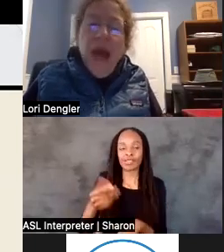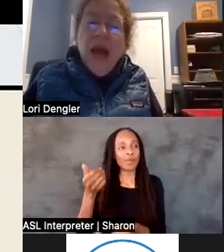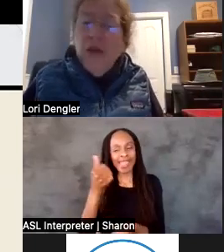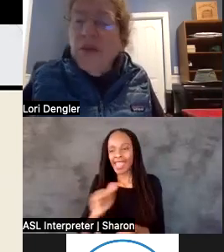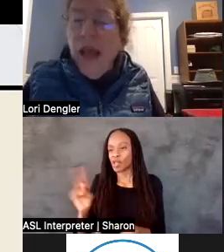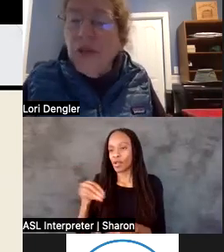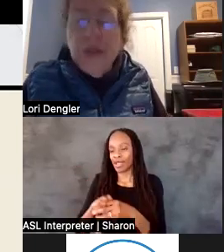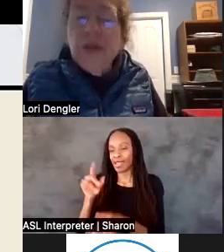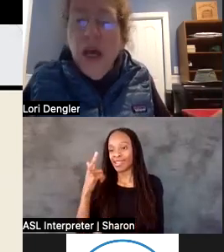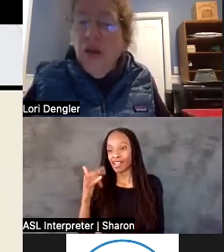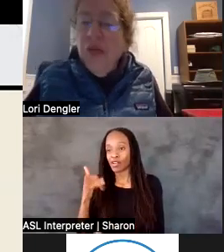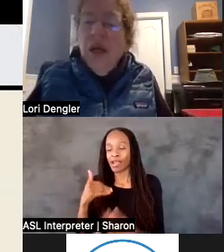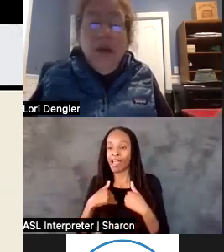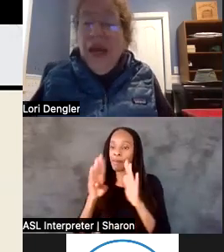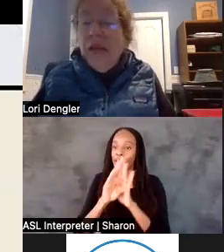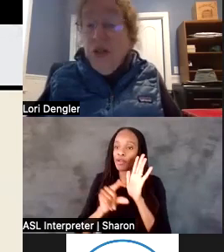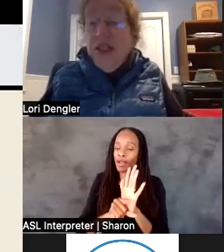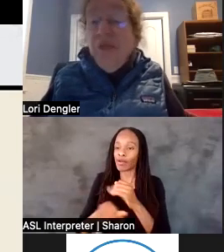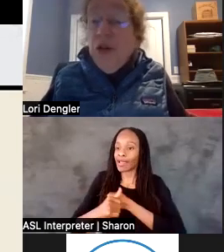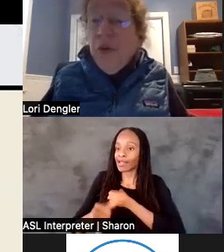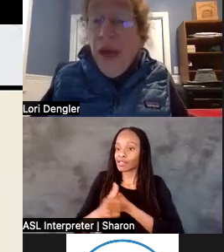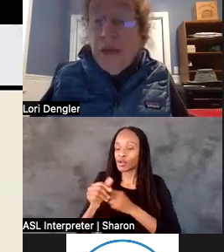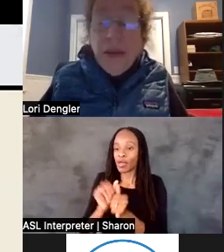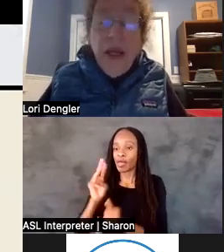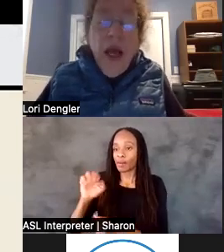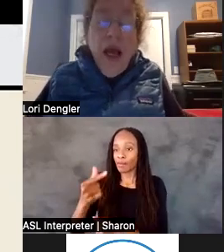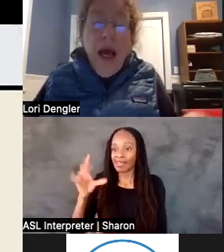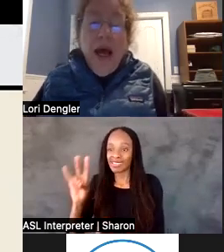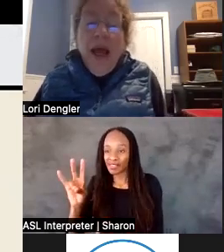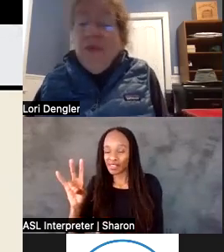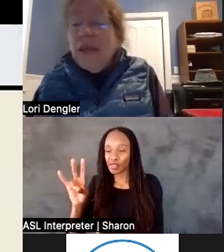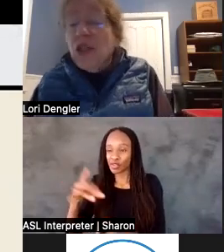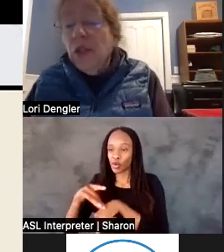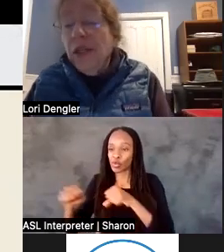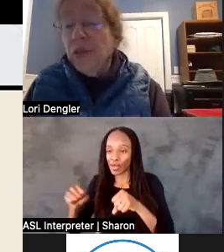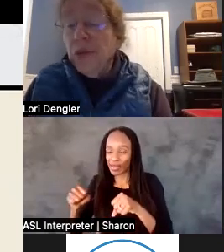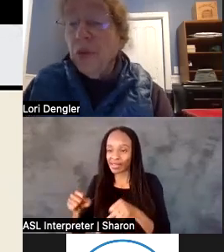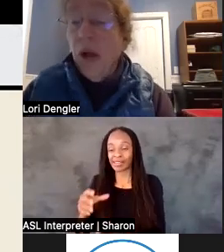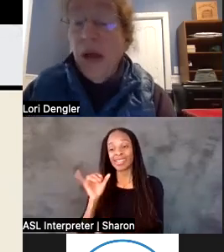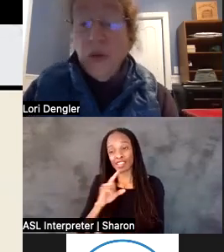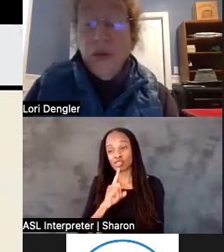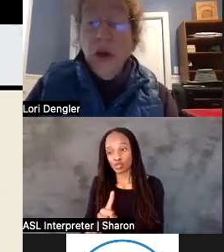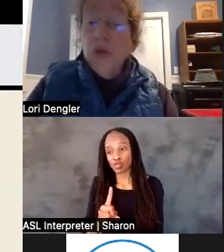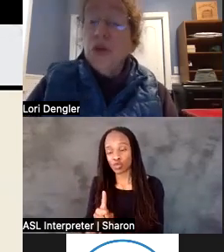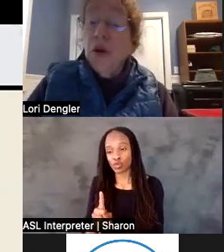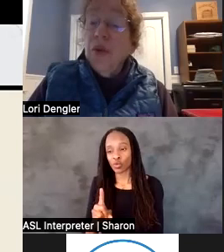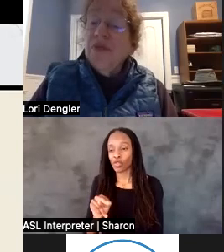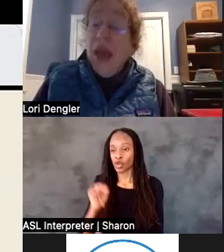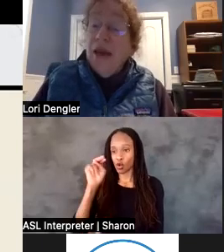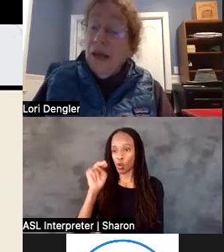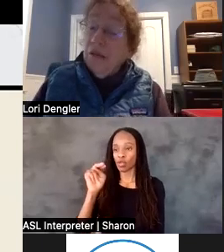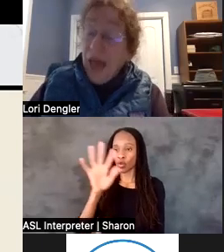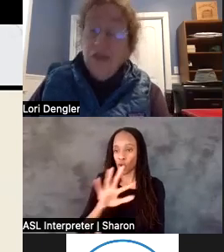a background hazard of a magnitude 7 earthquake. And that's certainly true on the North Coast where